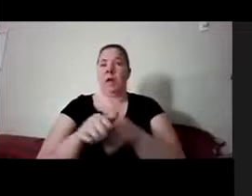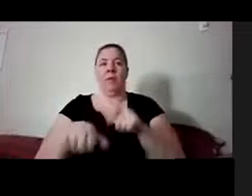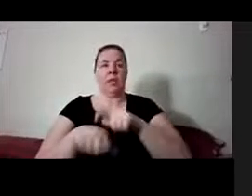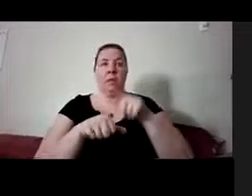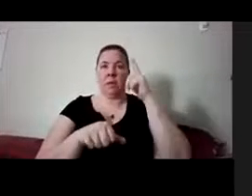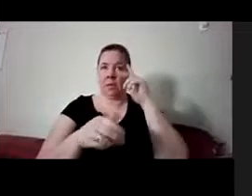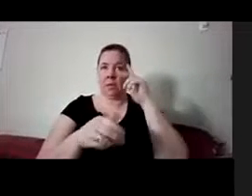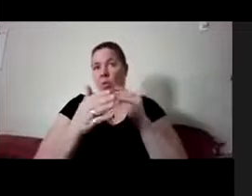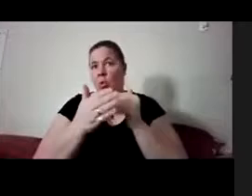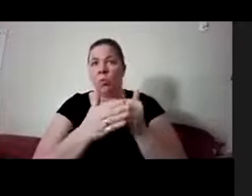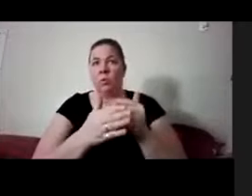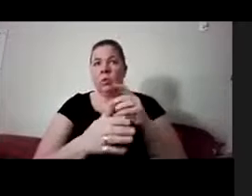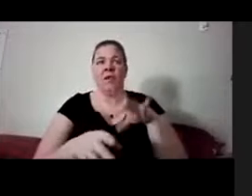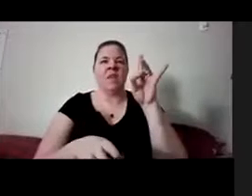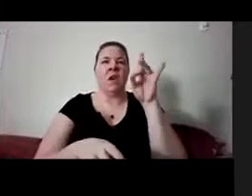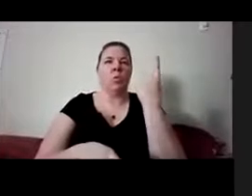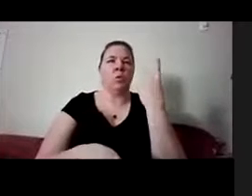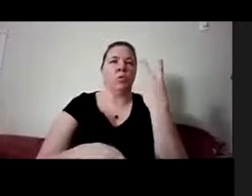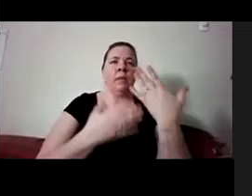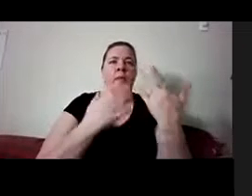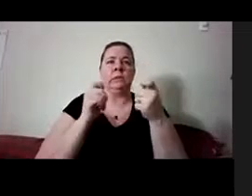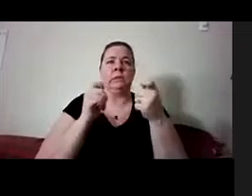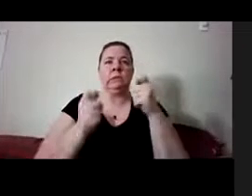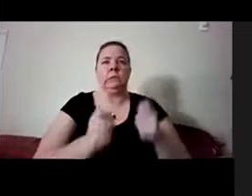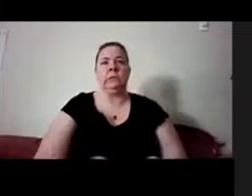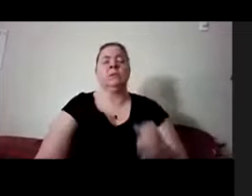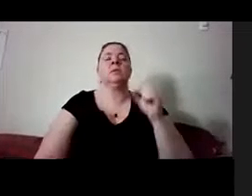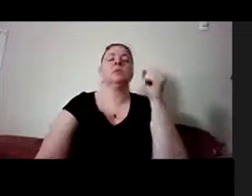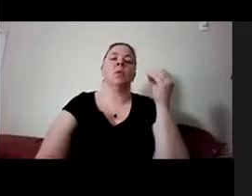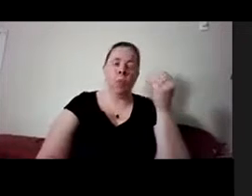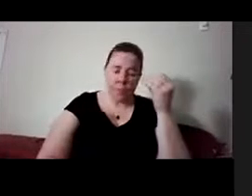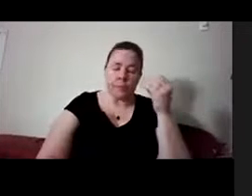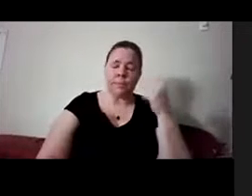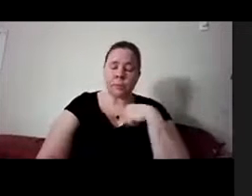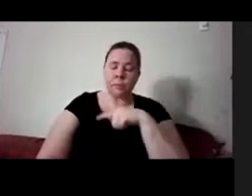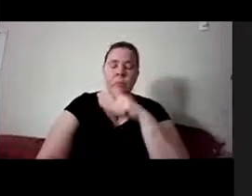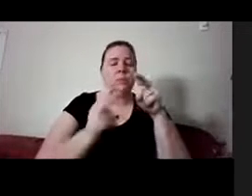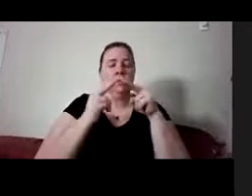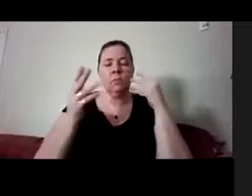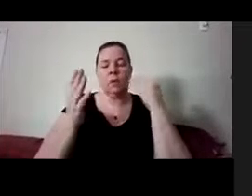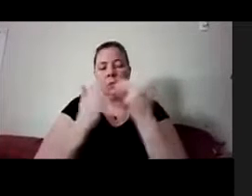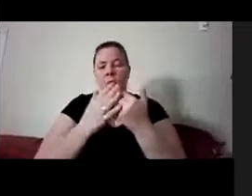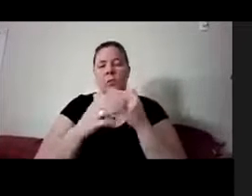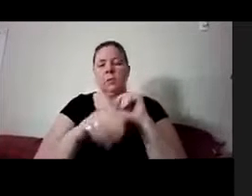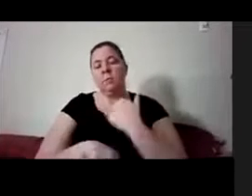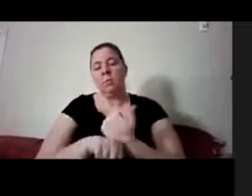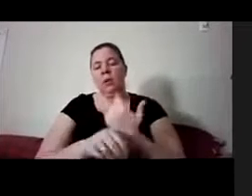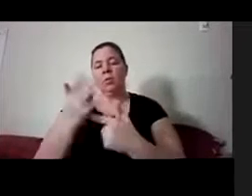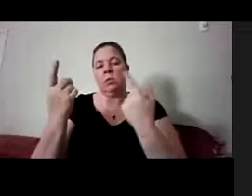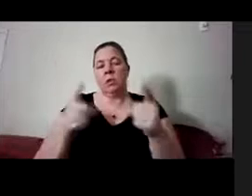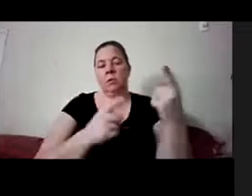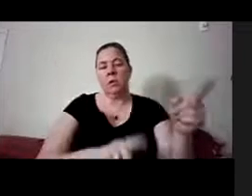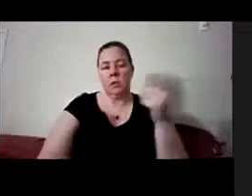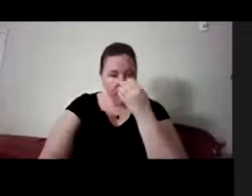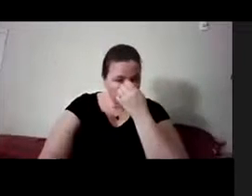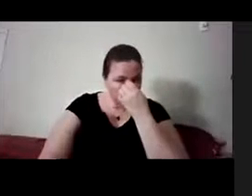close to launch, you find one or two things that need to be adjusted. Challenges. Okay. But we know that we are very, very close based on what is happening. Okay. It's all